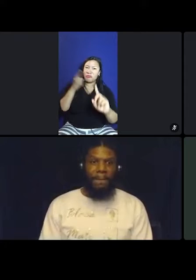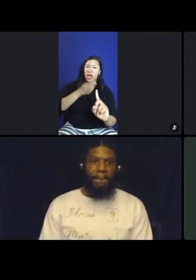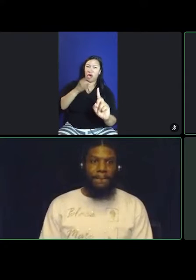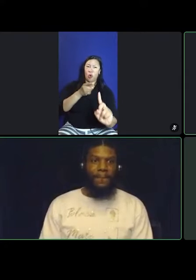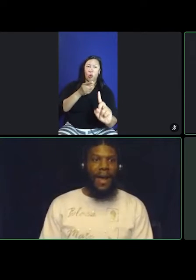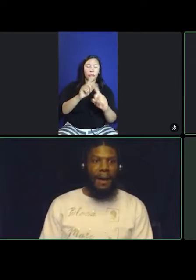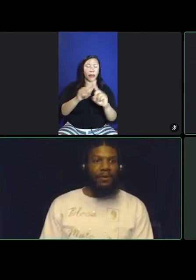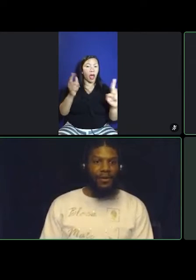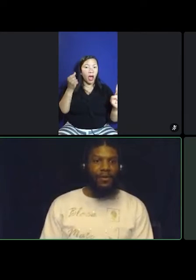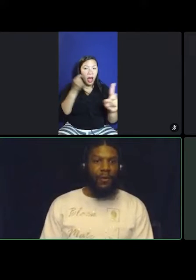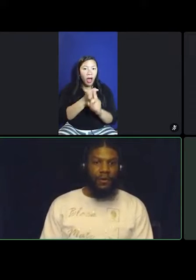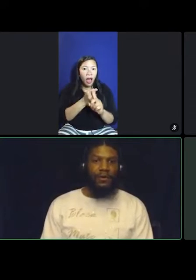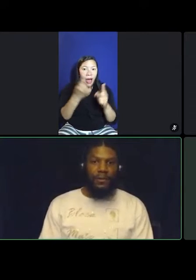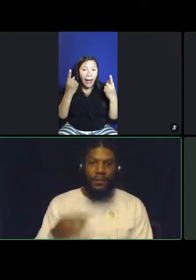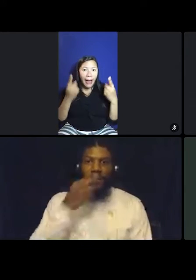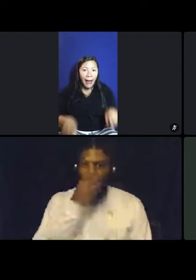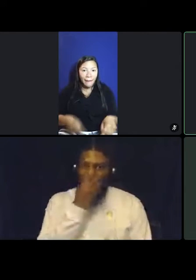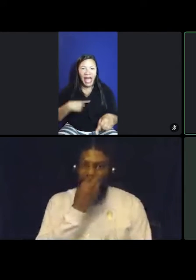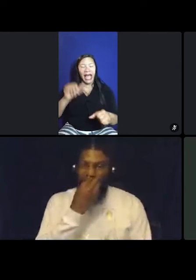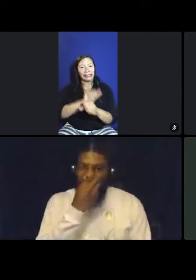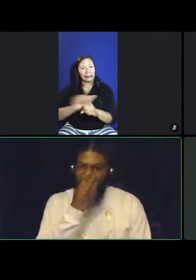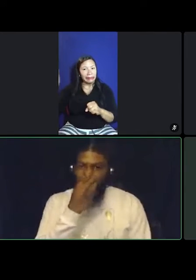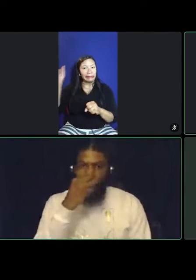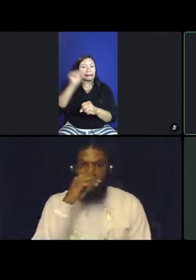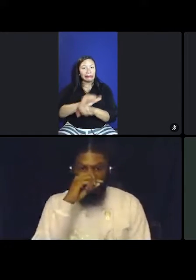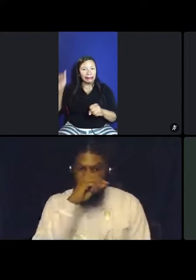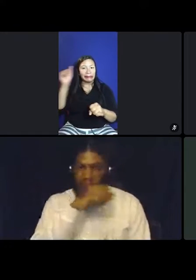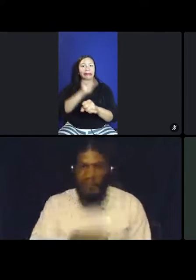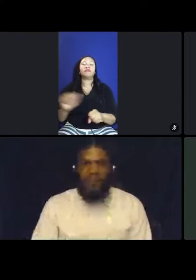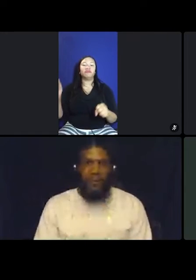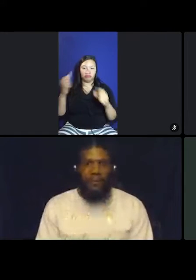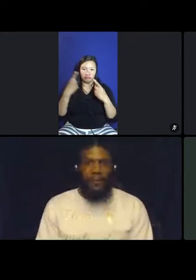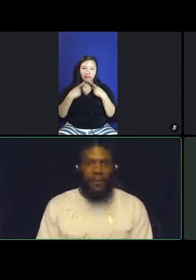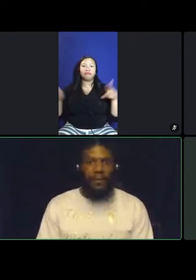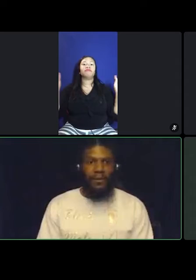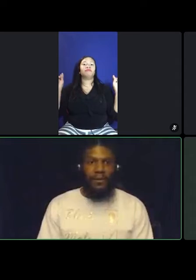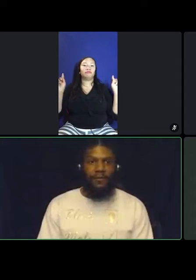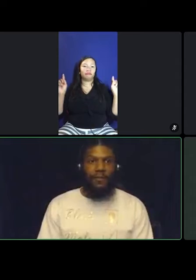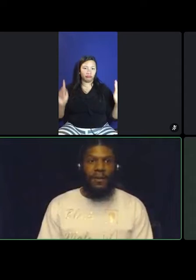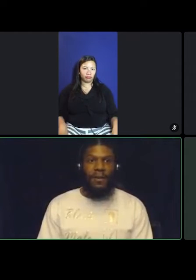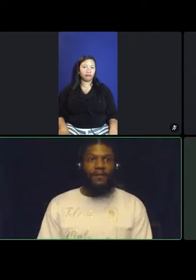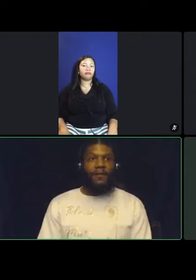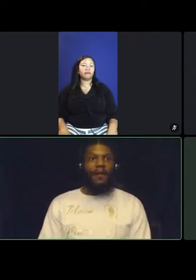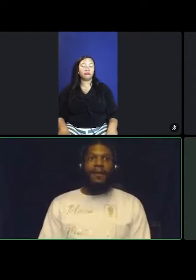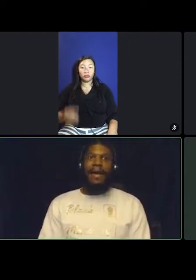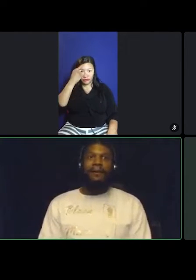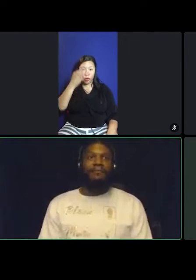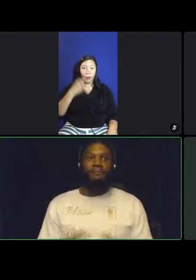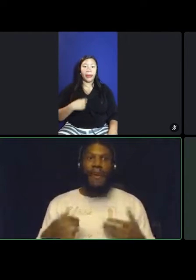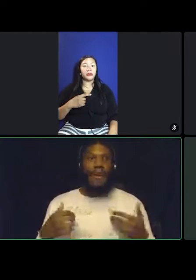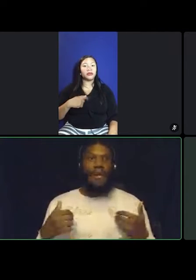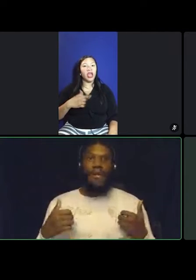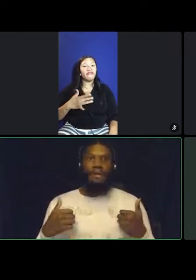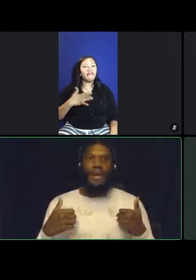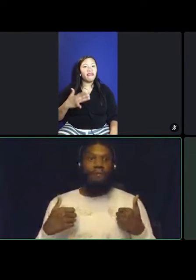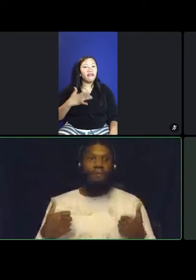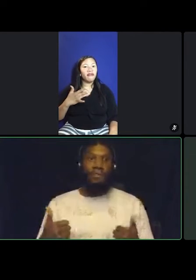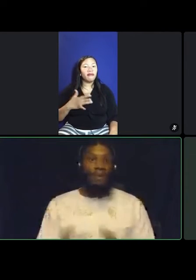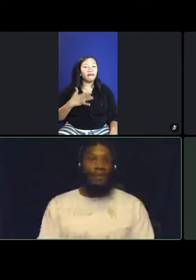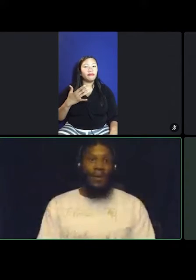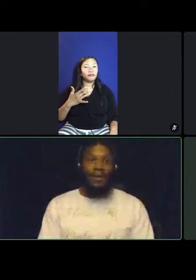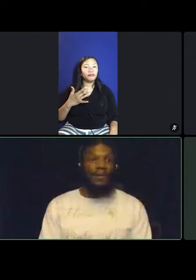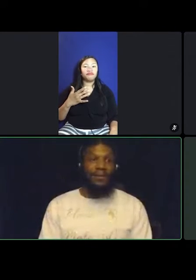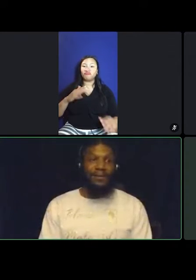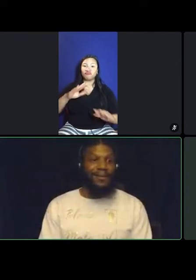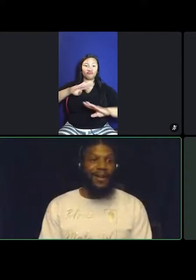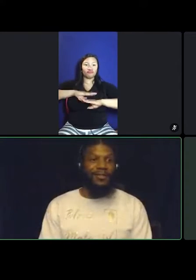right? But I The put in result the of your, work. yeah, definitely. And so for me, I feel like I'm good.